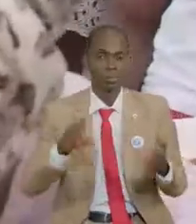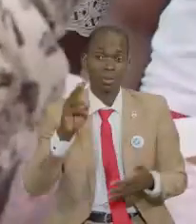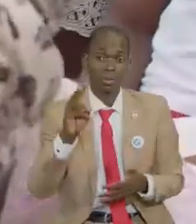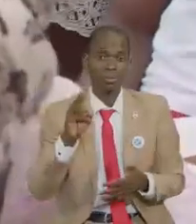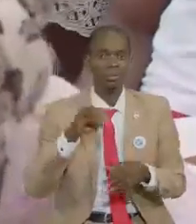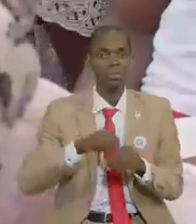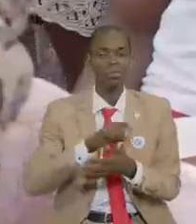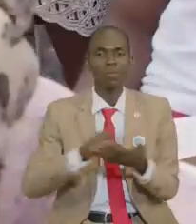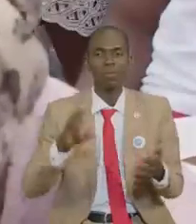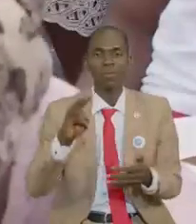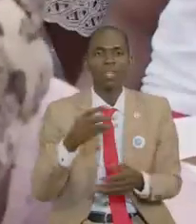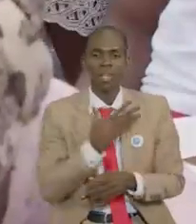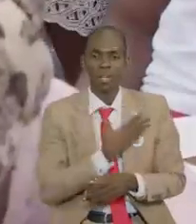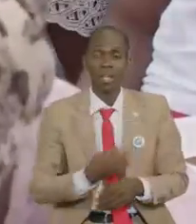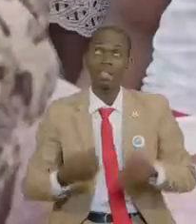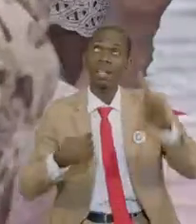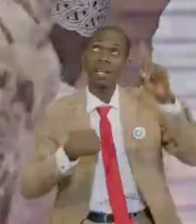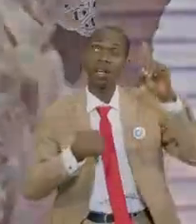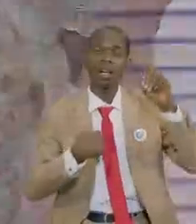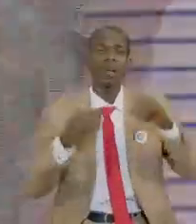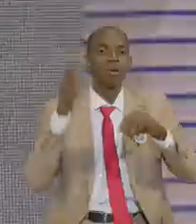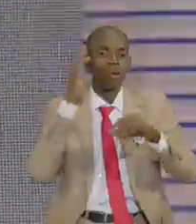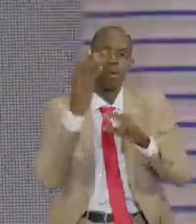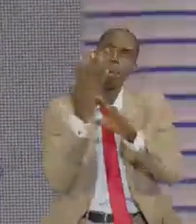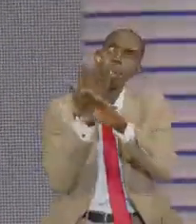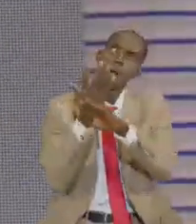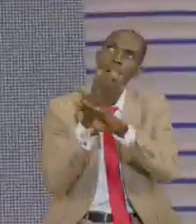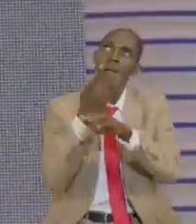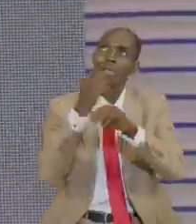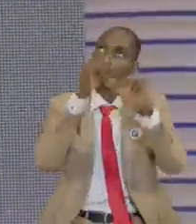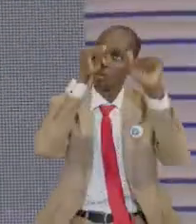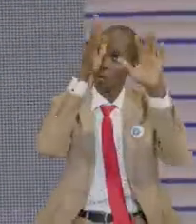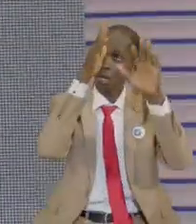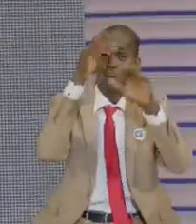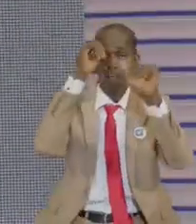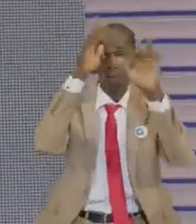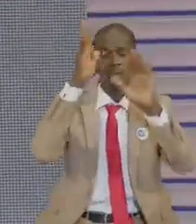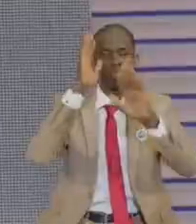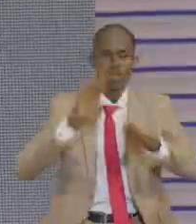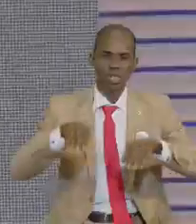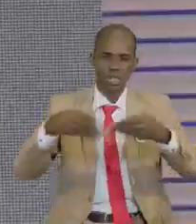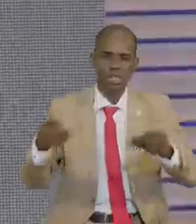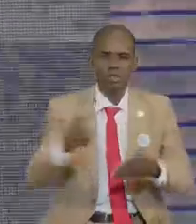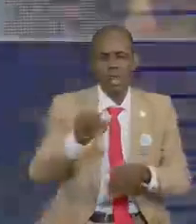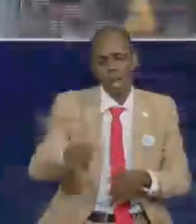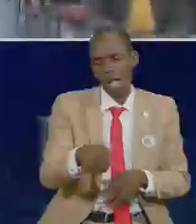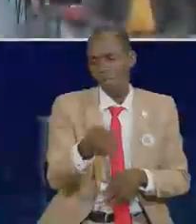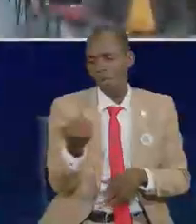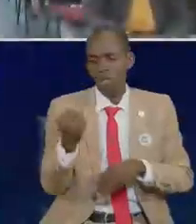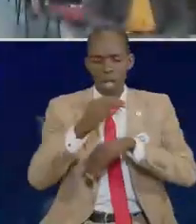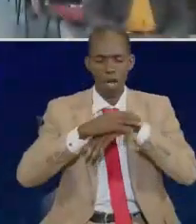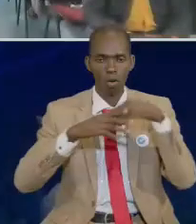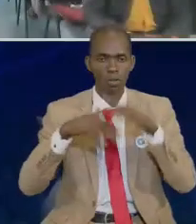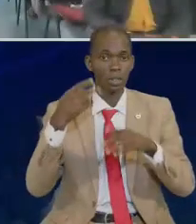verse 16, and I will pray the Father, and he shall give you another comforter, capital C there.